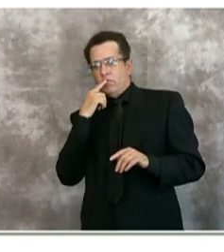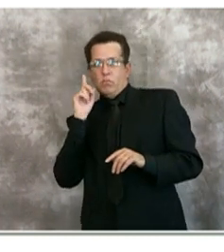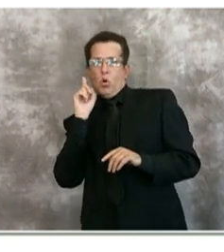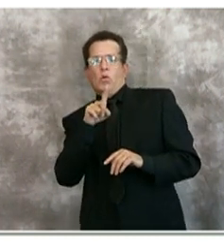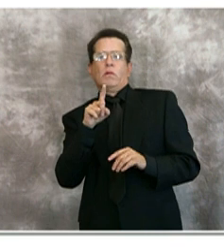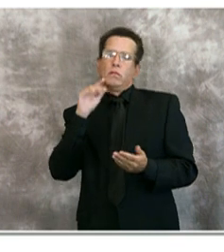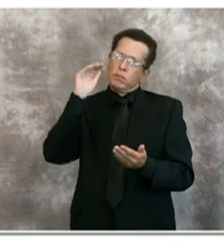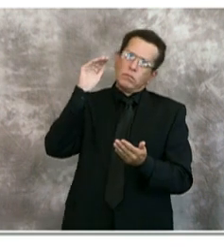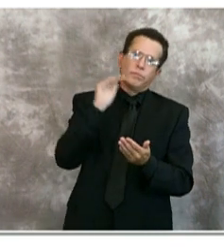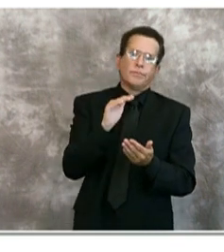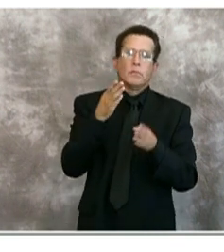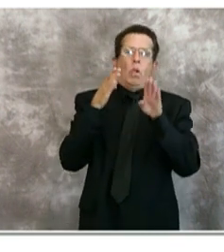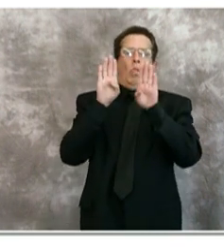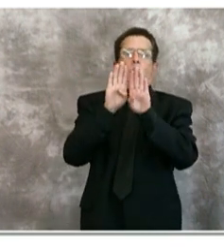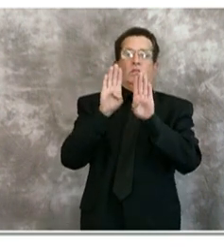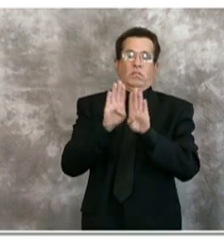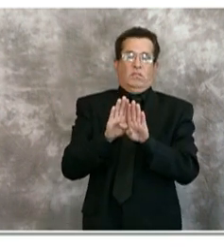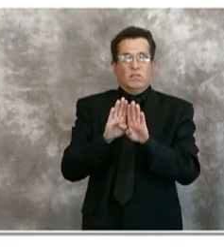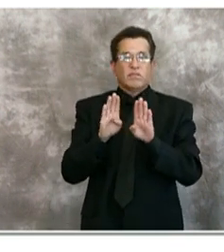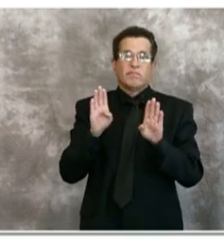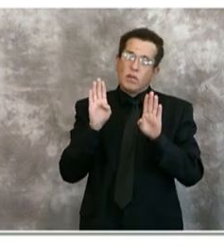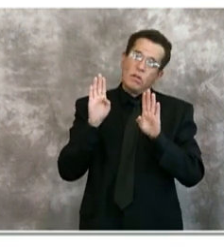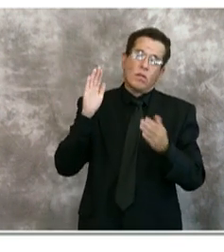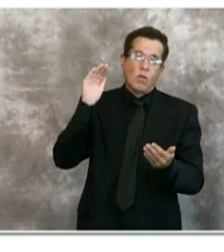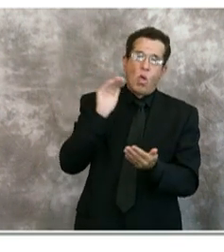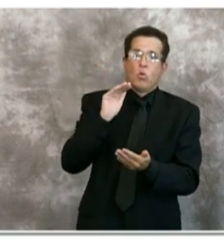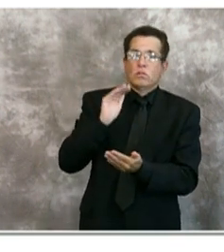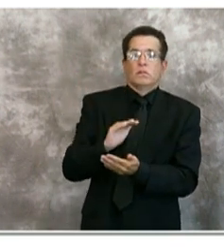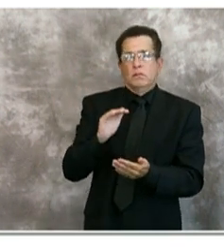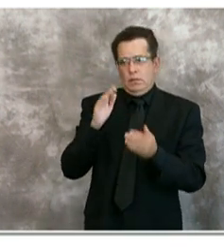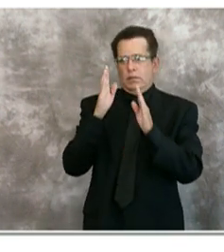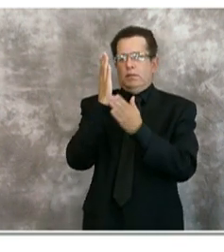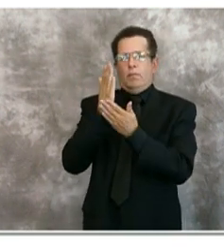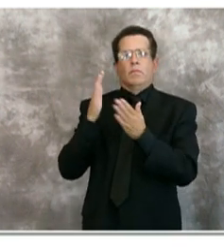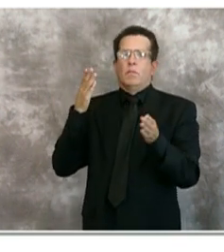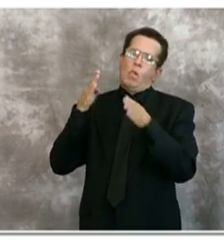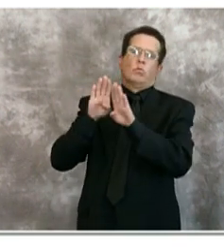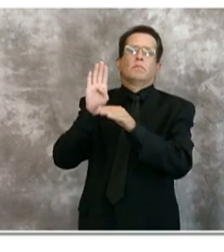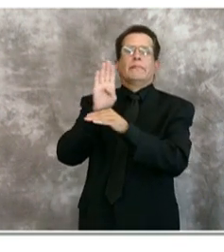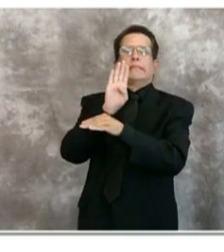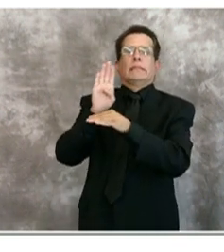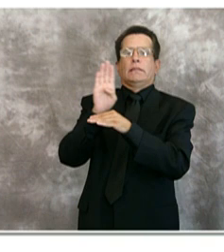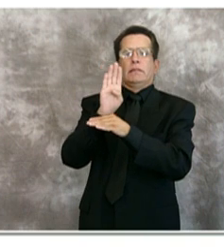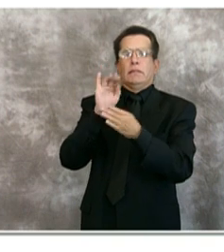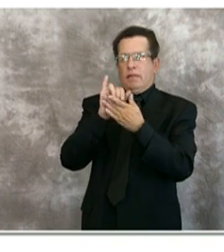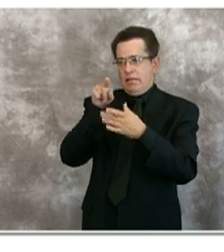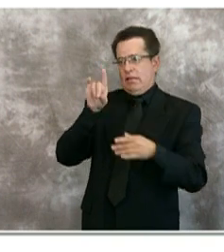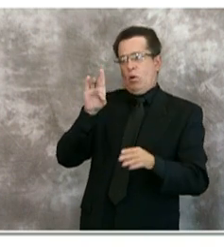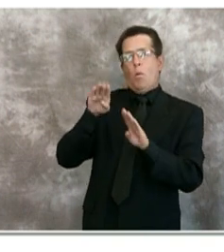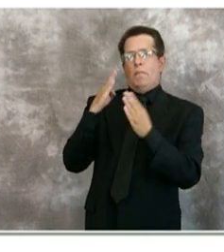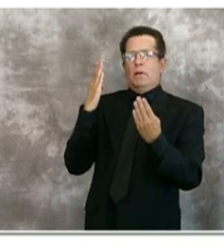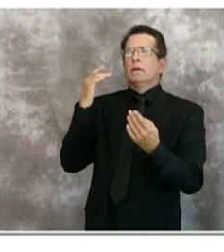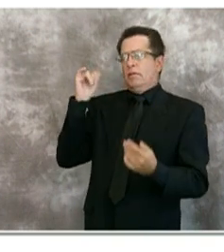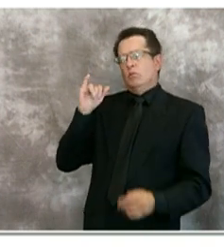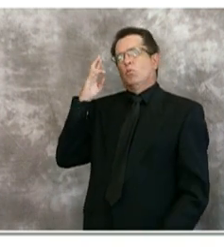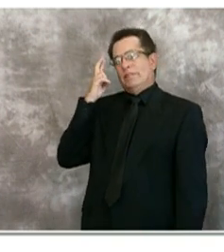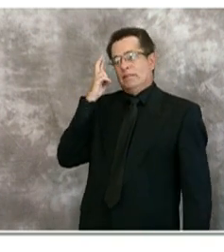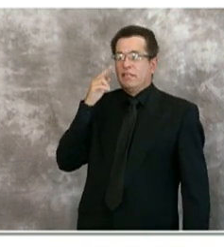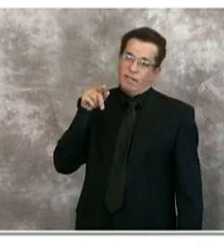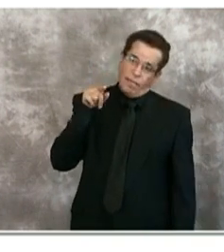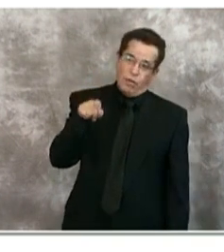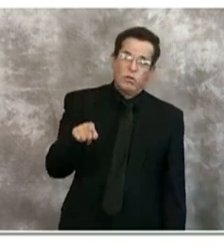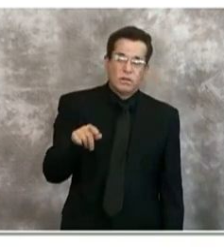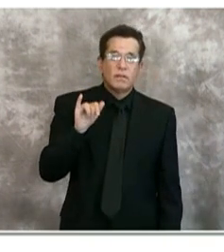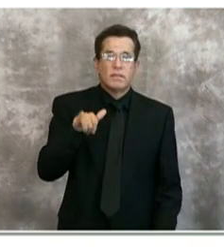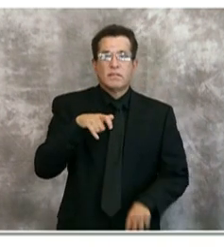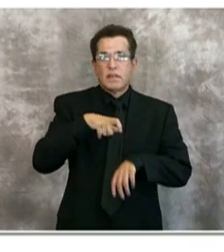that dimmer, to decrease opening of some of the businesses that had already been opened. In the next